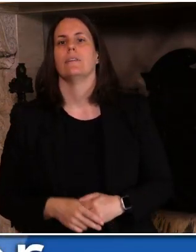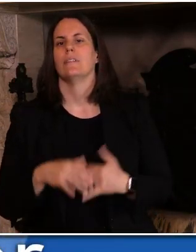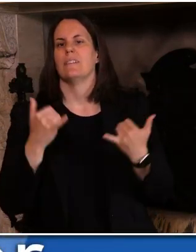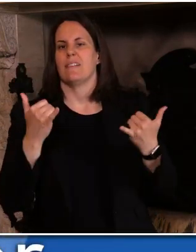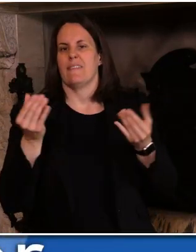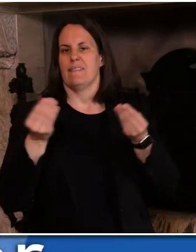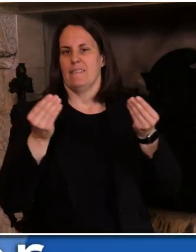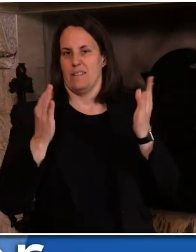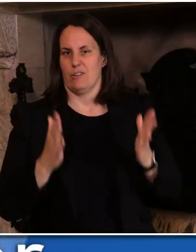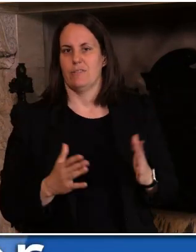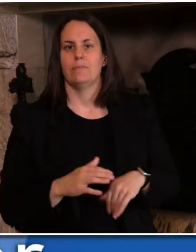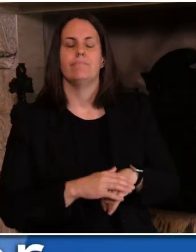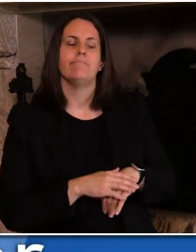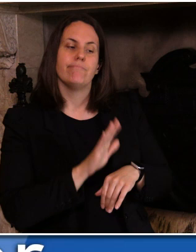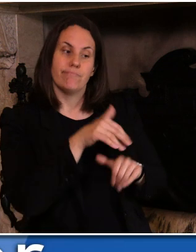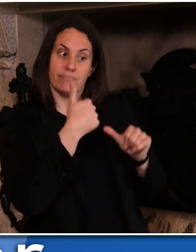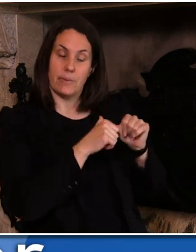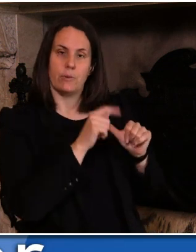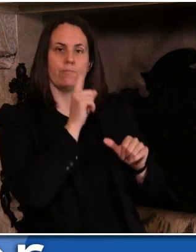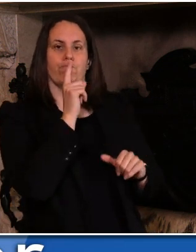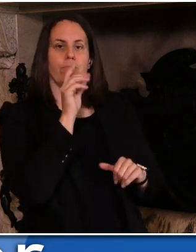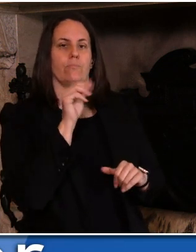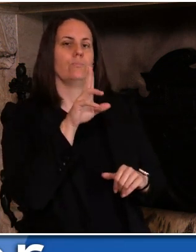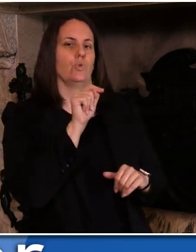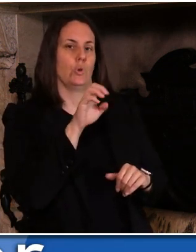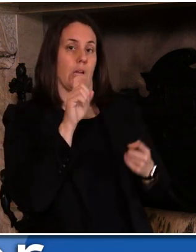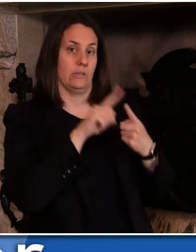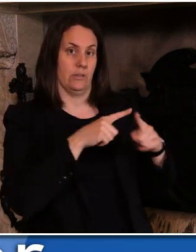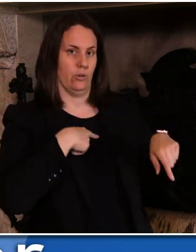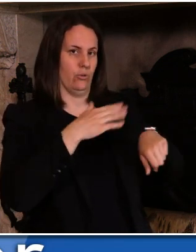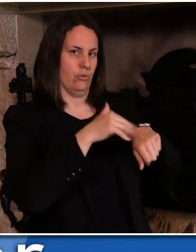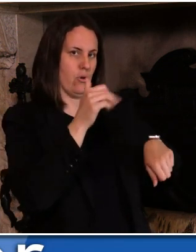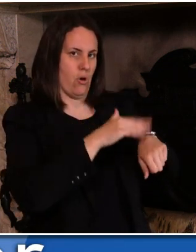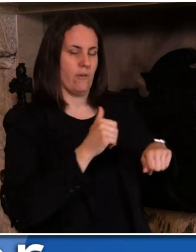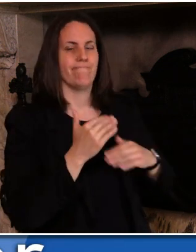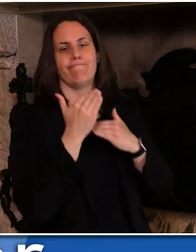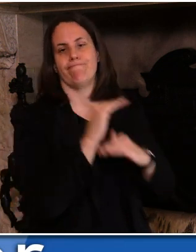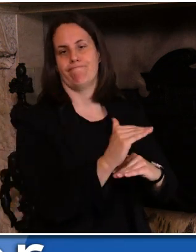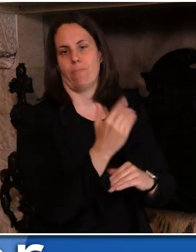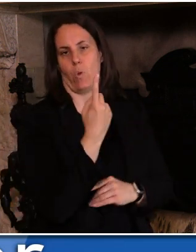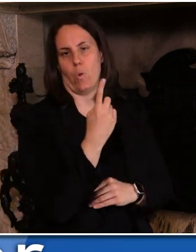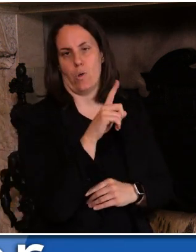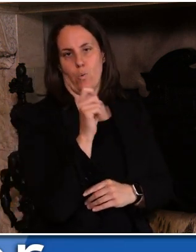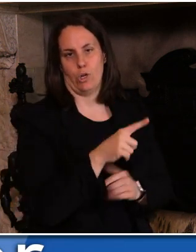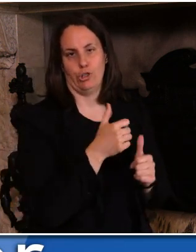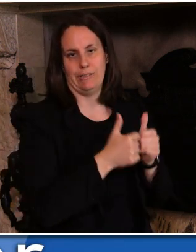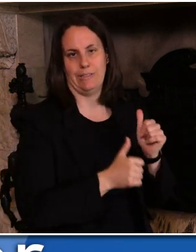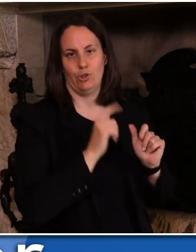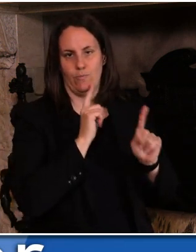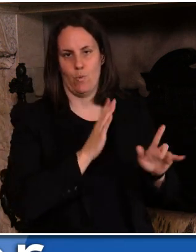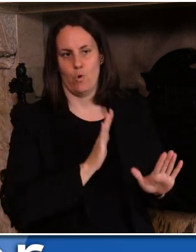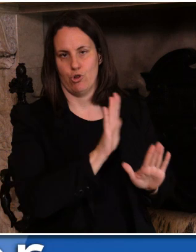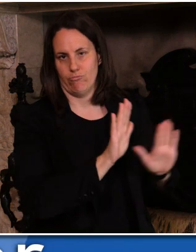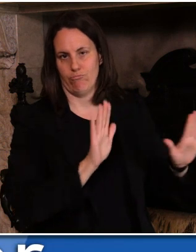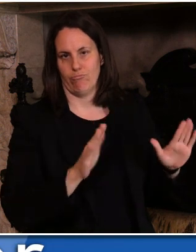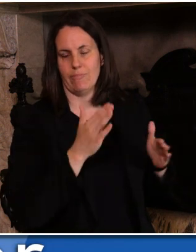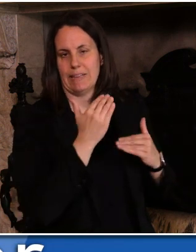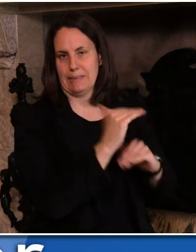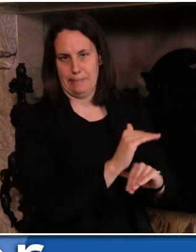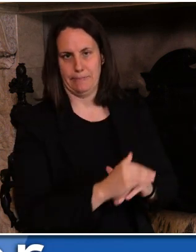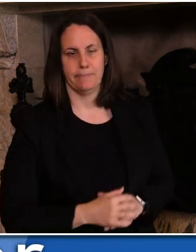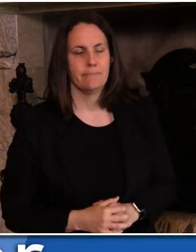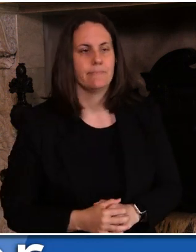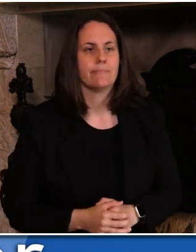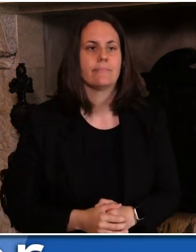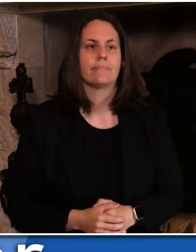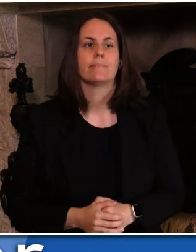it's time to ask your question. And in the interest of time, please one question per reporter per media outlet. We'll begin today with